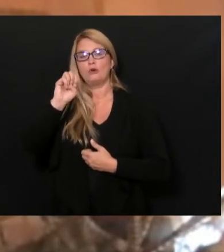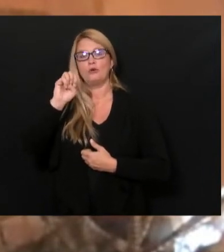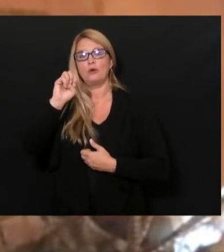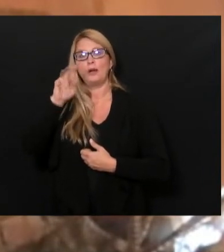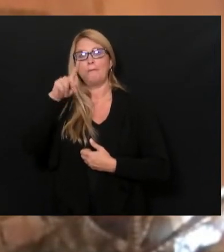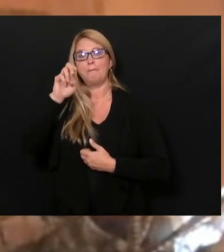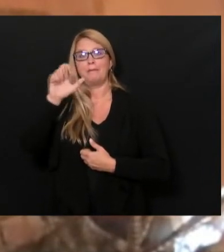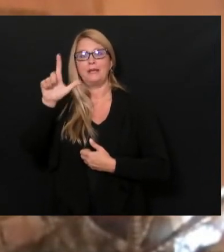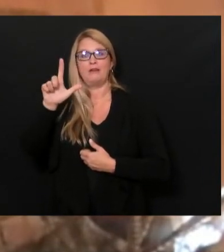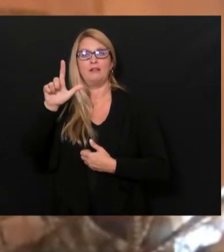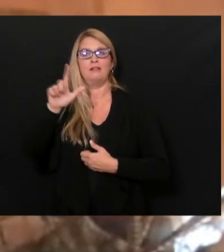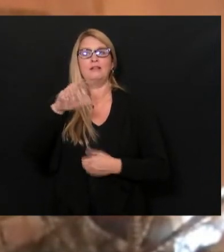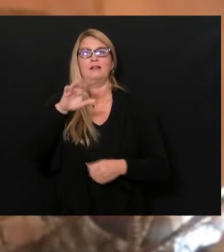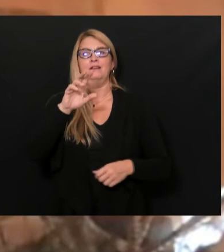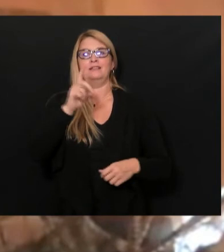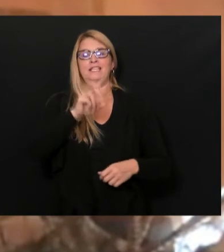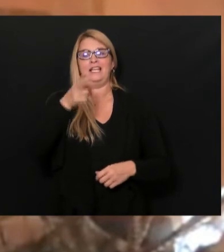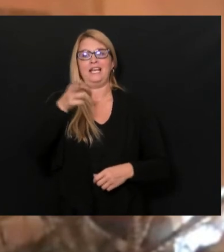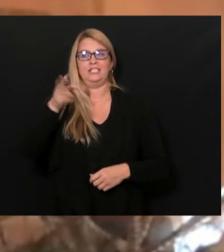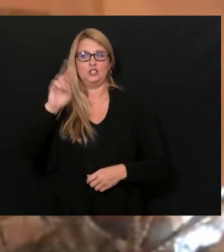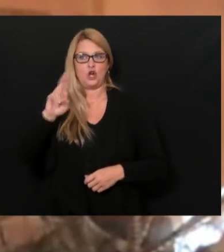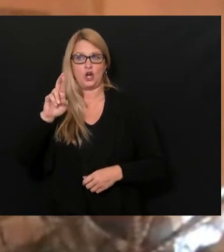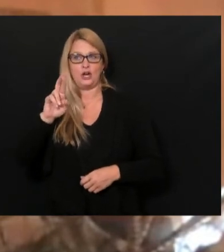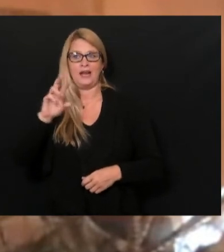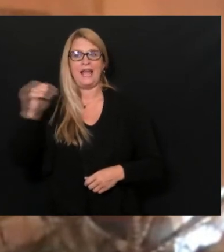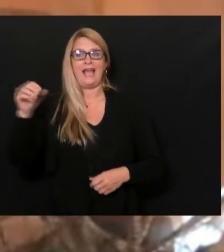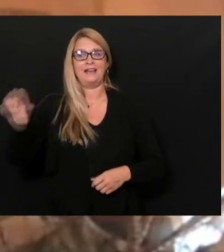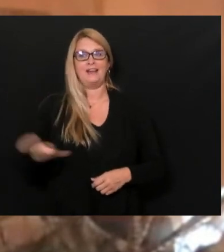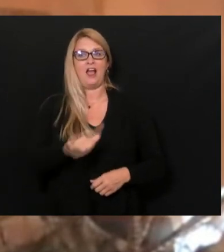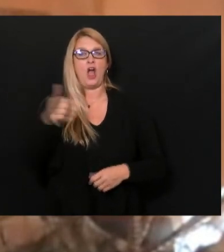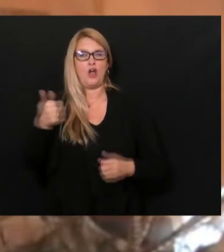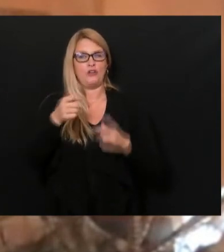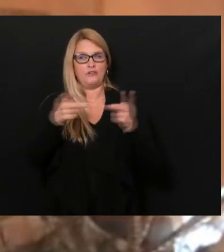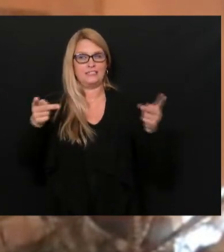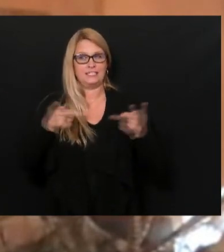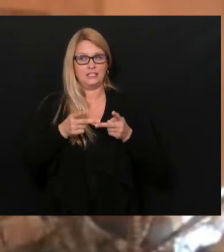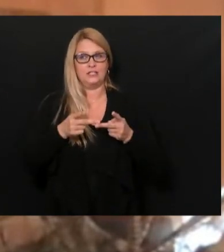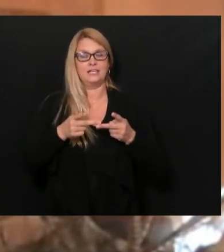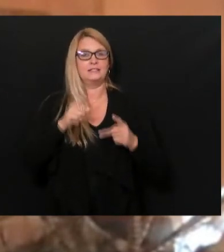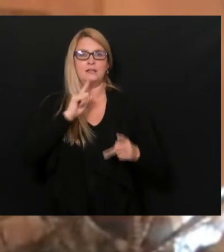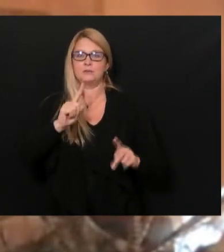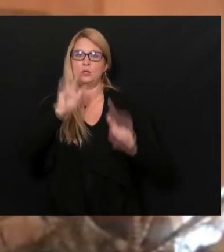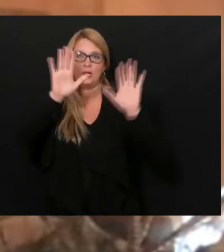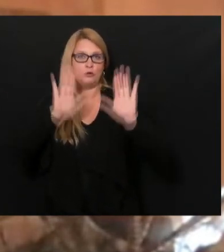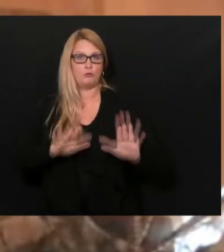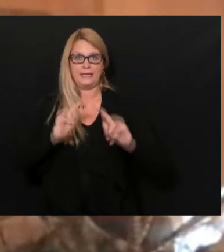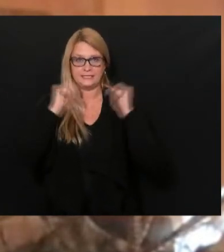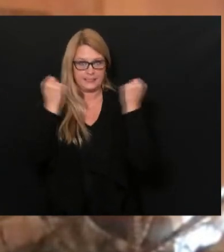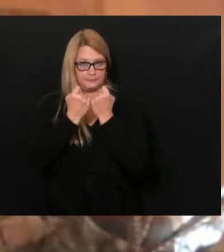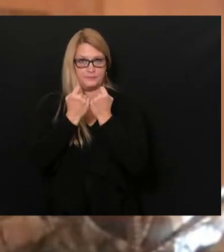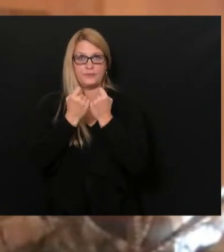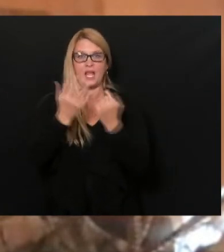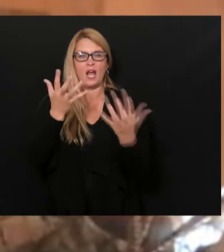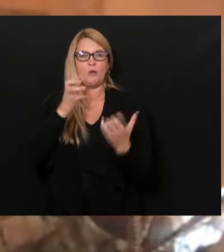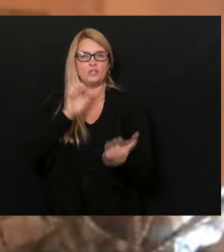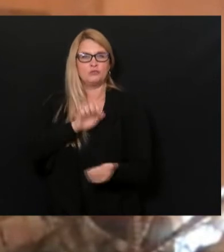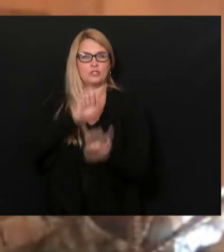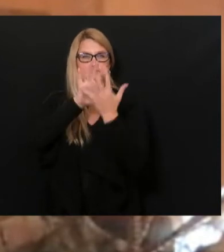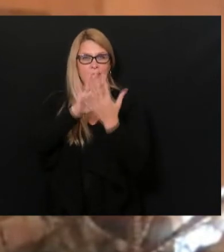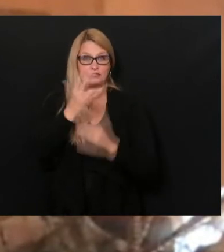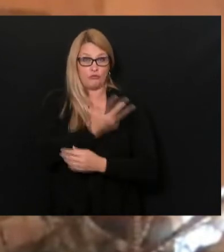at DHHR, and through a number of other different sectors. This has been a great team. Let me address three